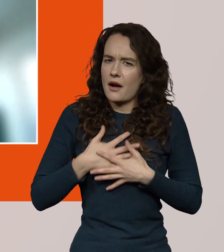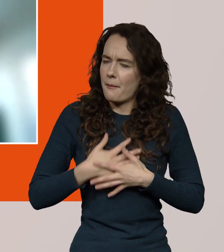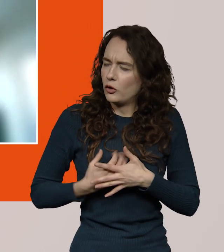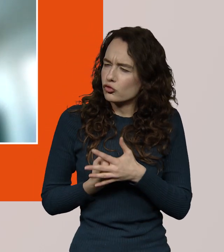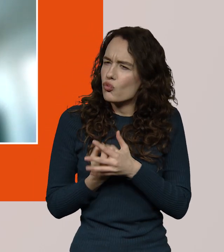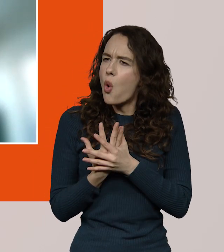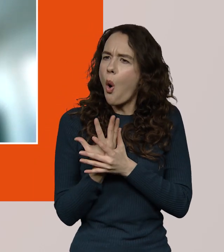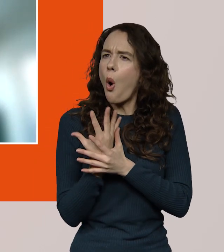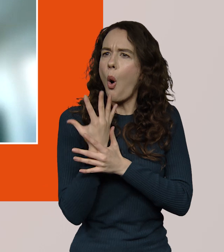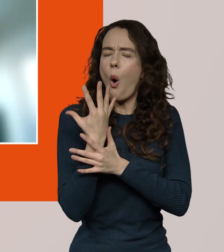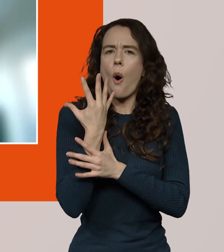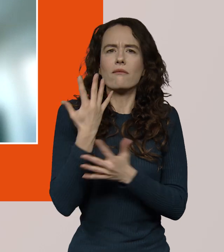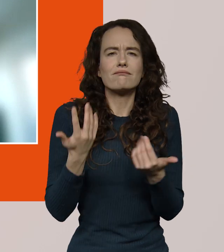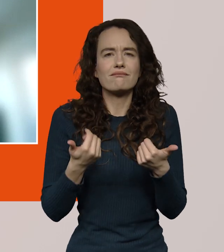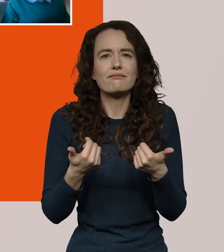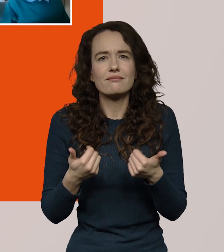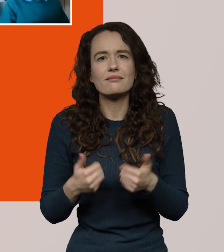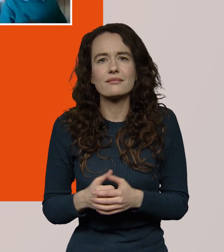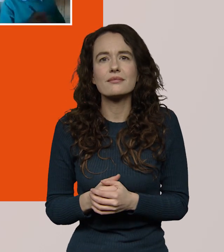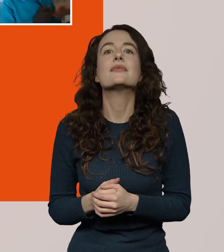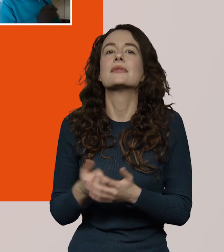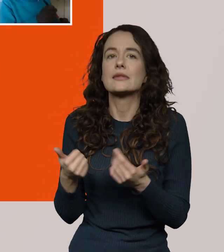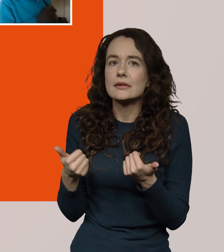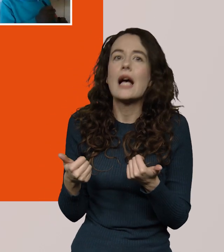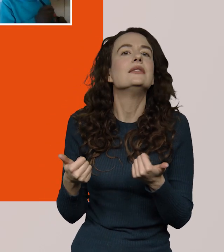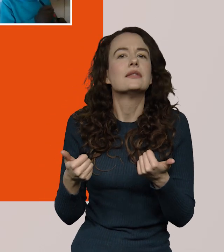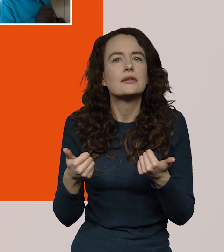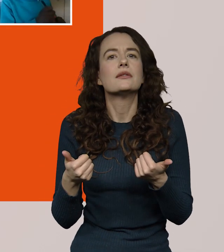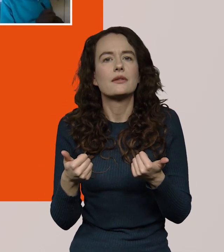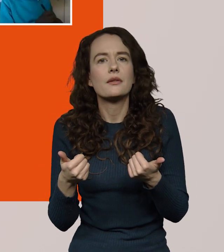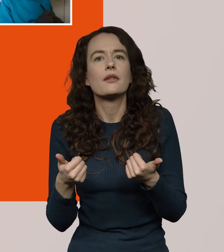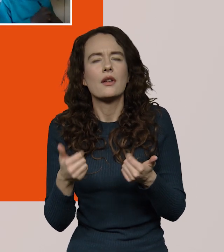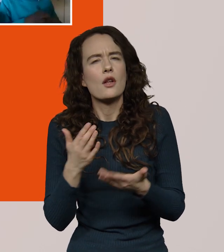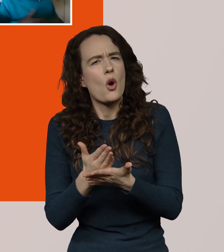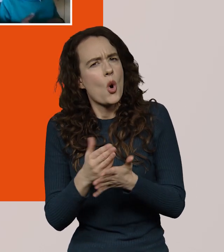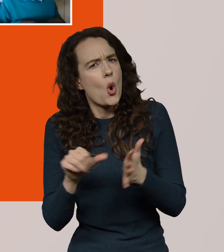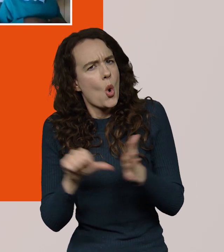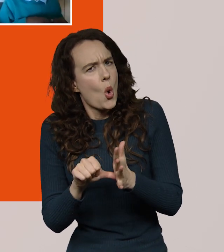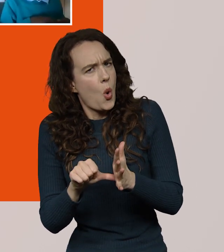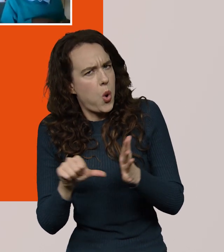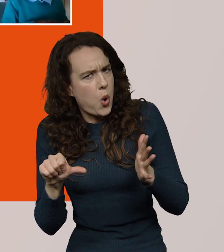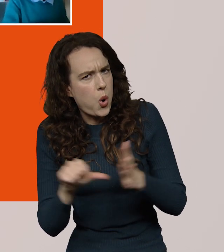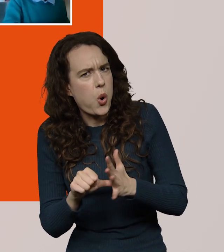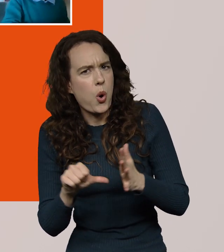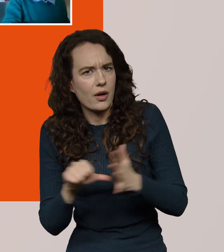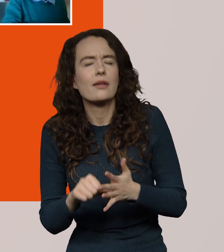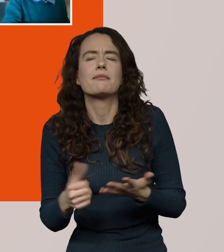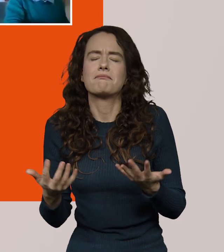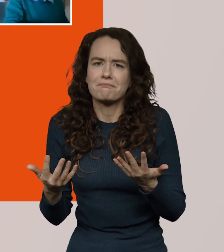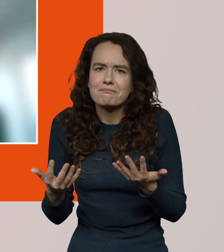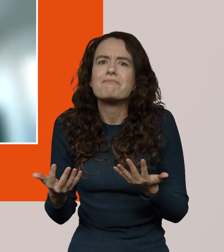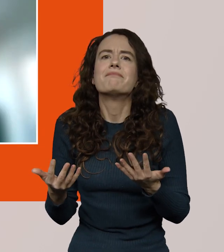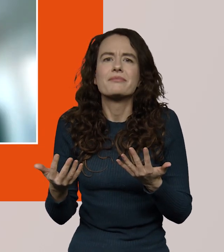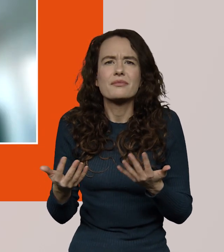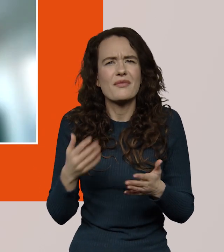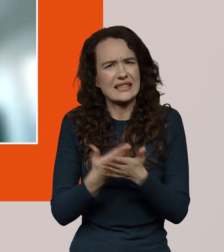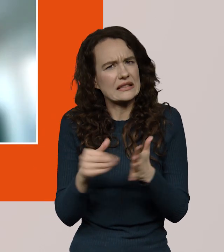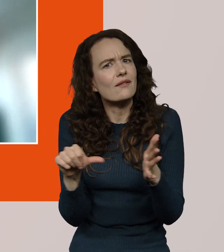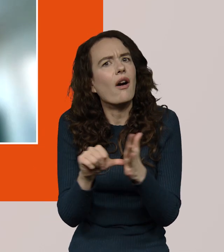for the Stars. Now, when I hear those words, I don't even know if you guys will know the song, but I want to burst into a song by S Club